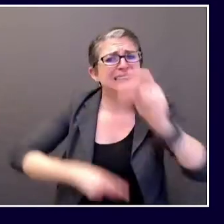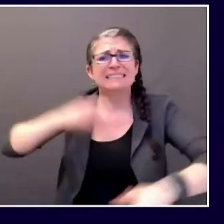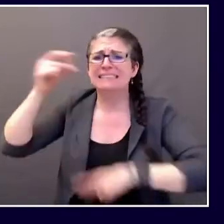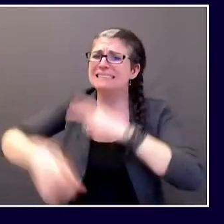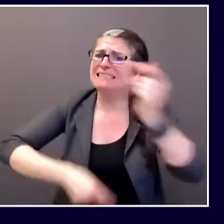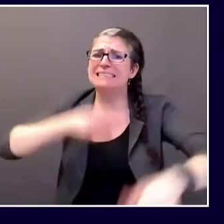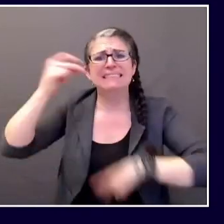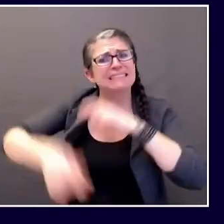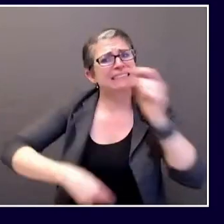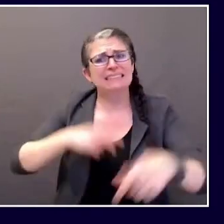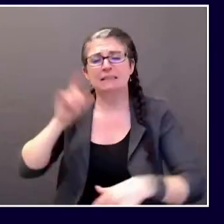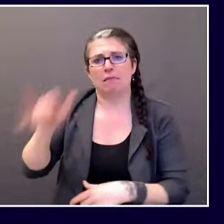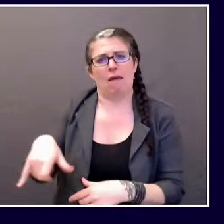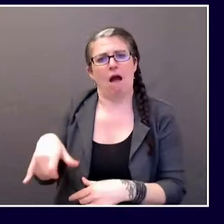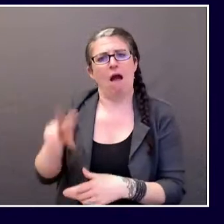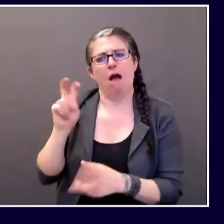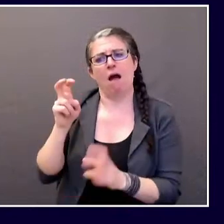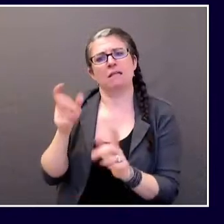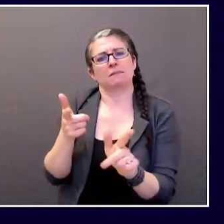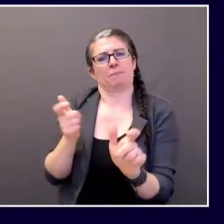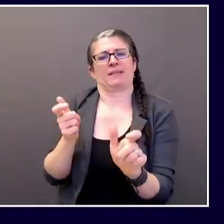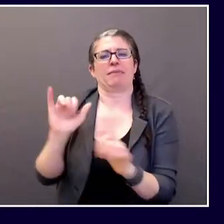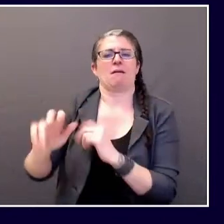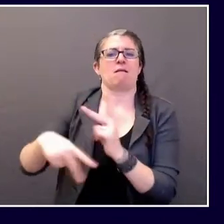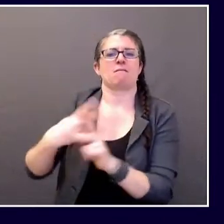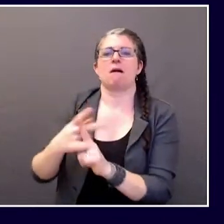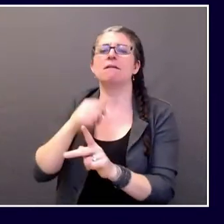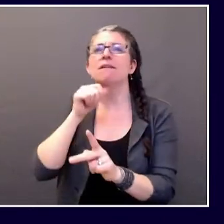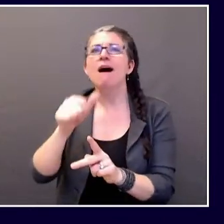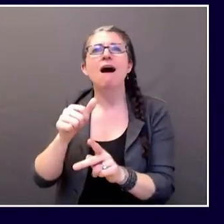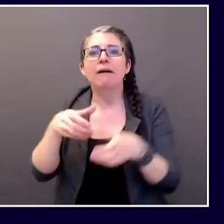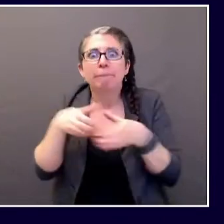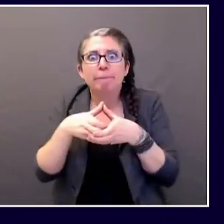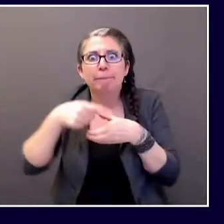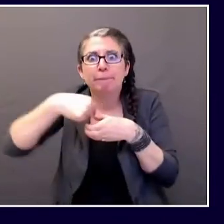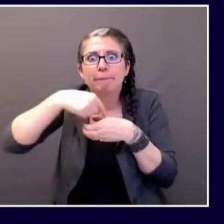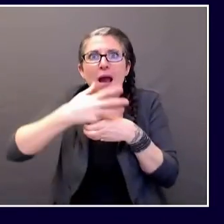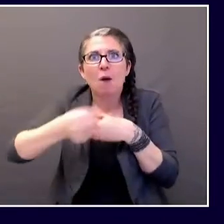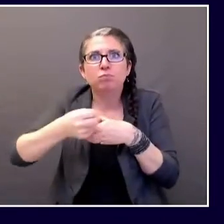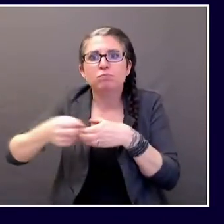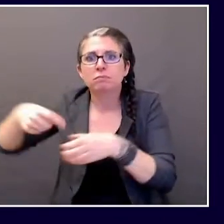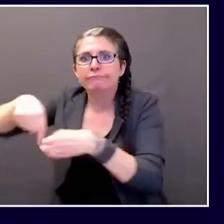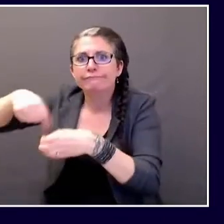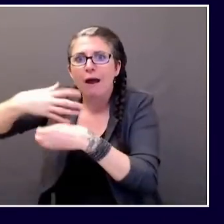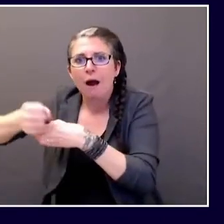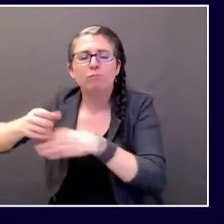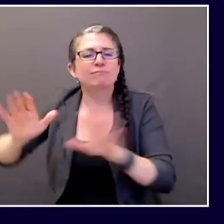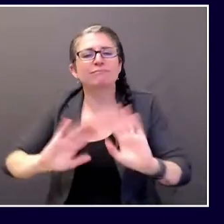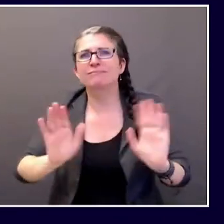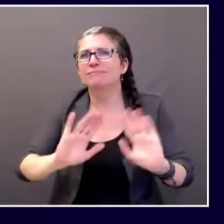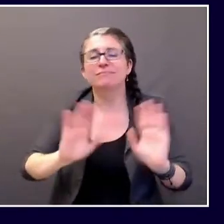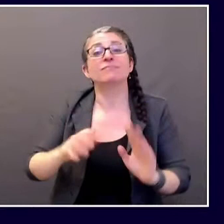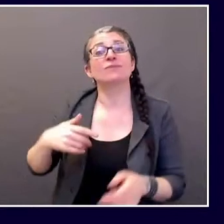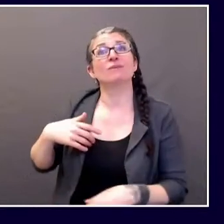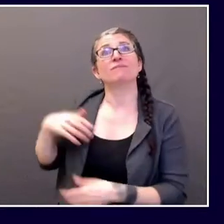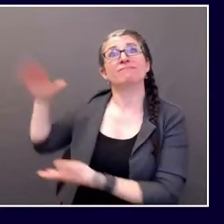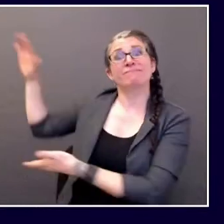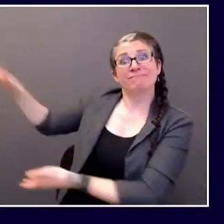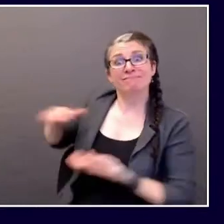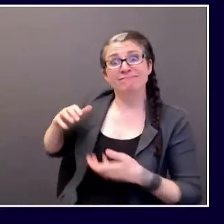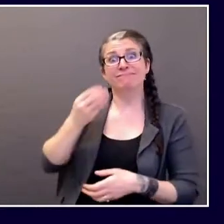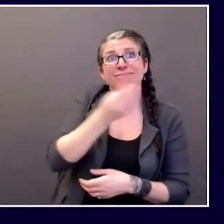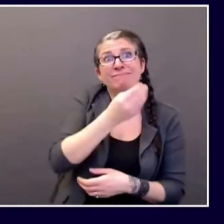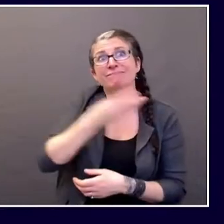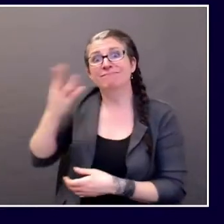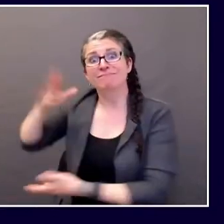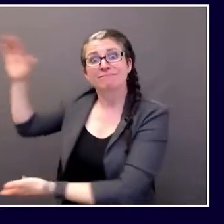state of Maine on Monday and Tuesday, if we can exhaust as much of that as possible, as quickly as possible, that's an opportunity to keep people